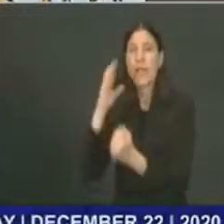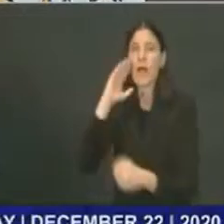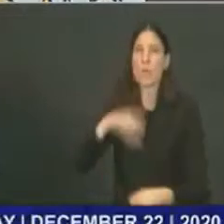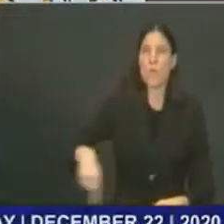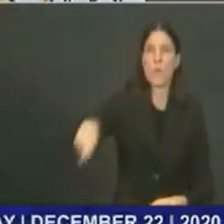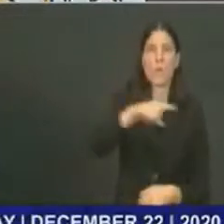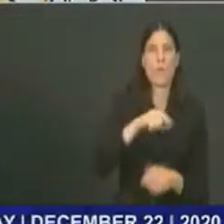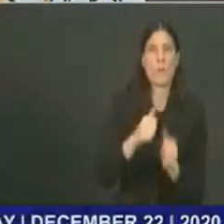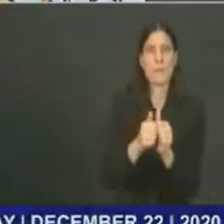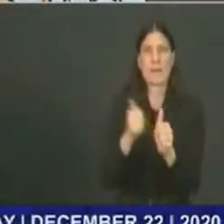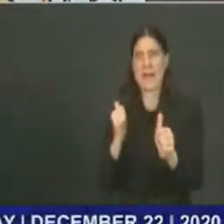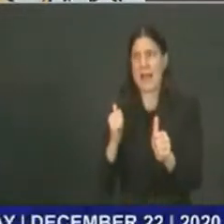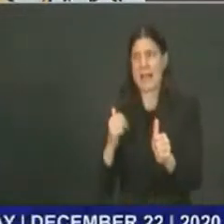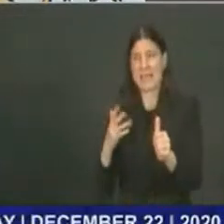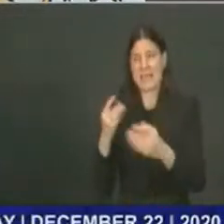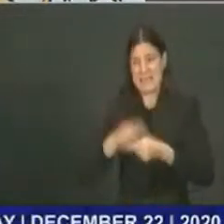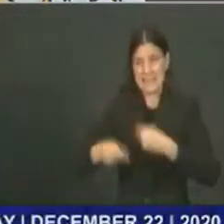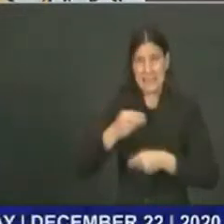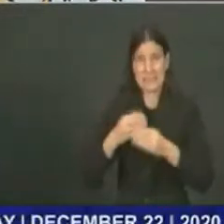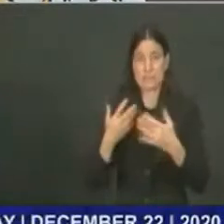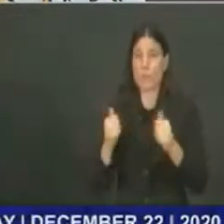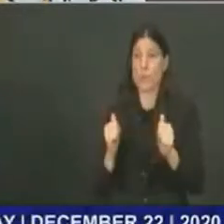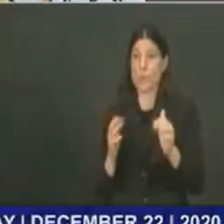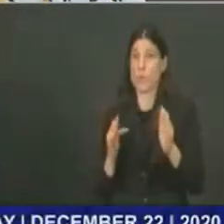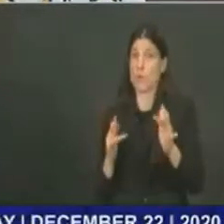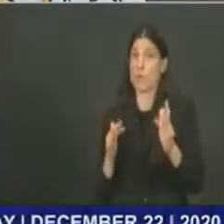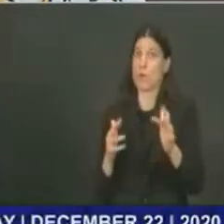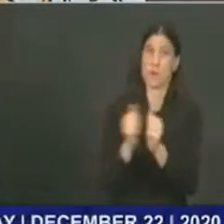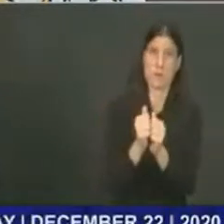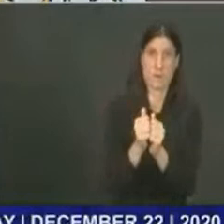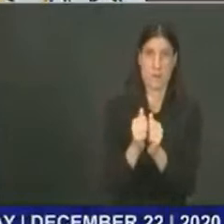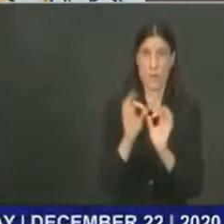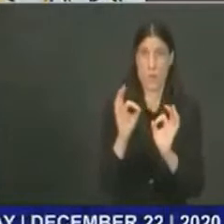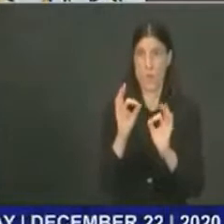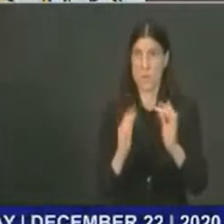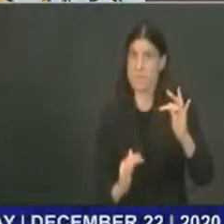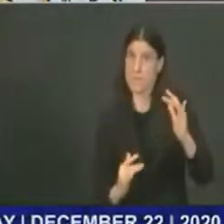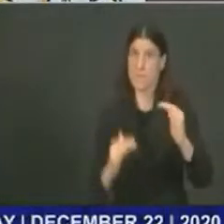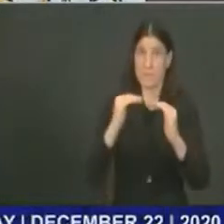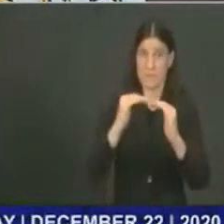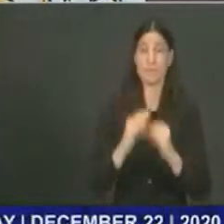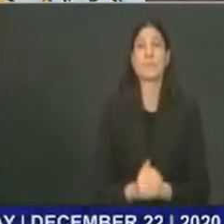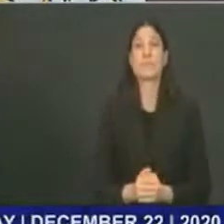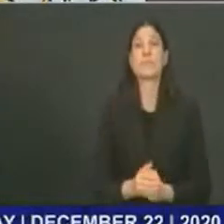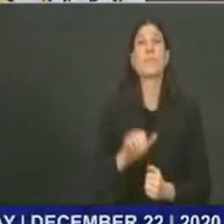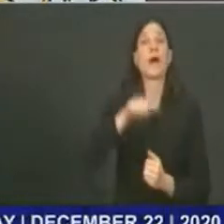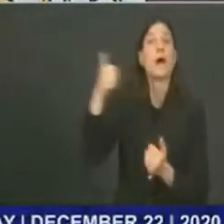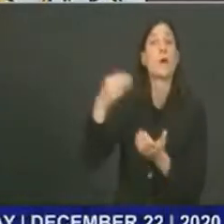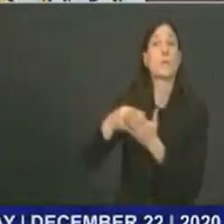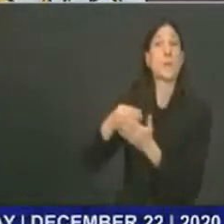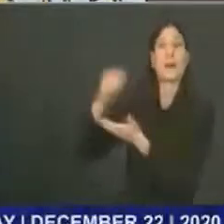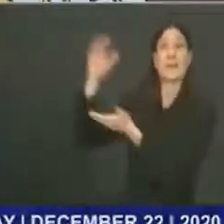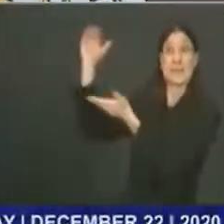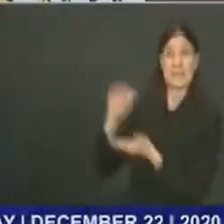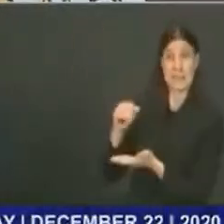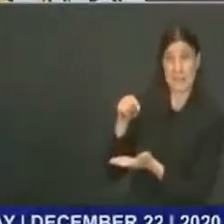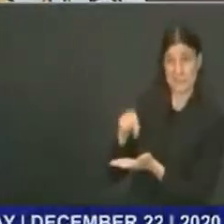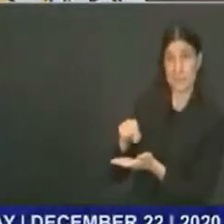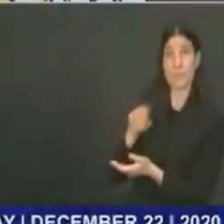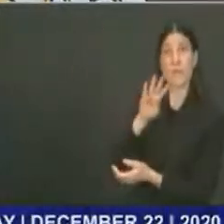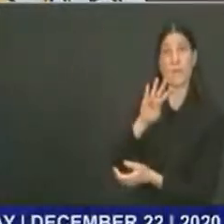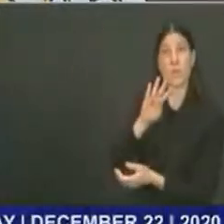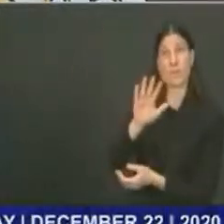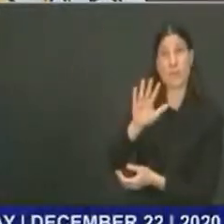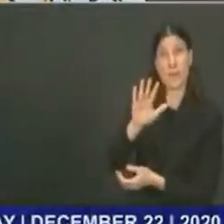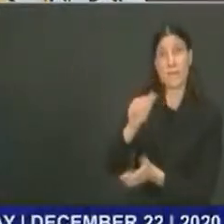also set aside $45 million for the Back to Work initiative. You might